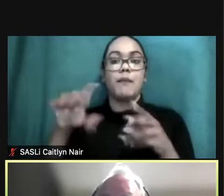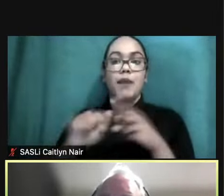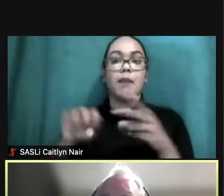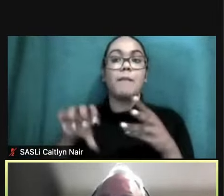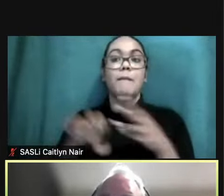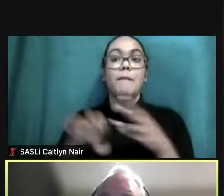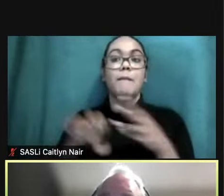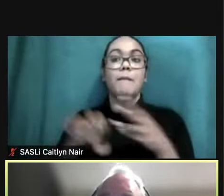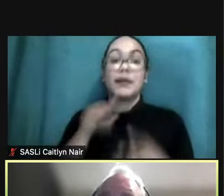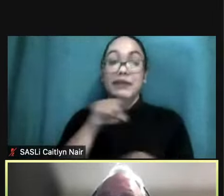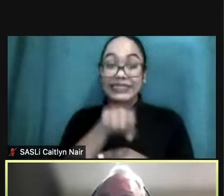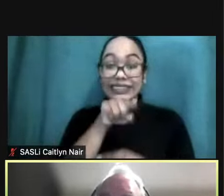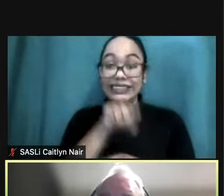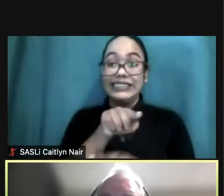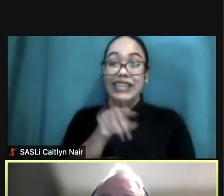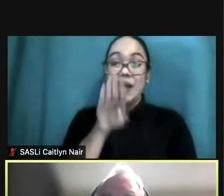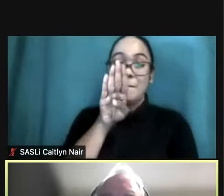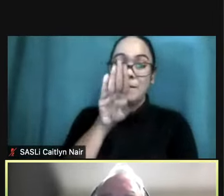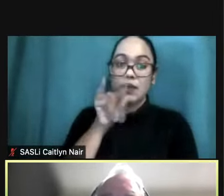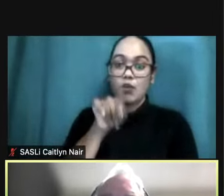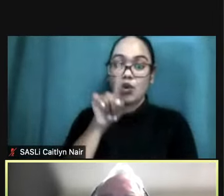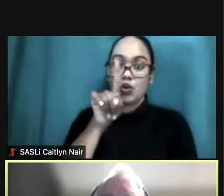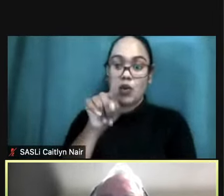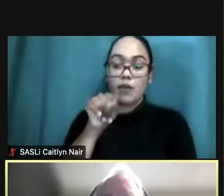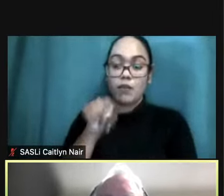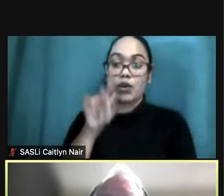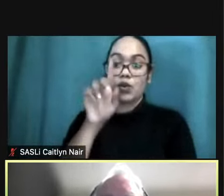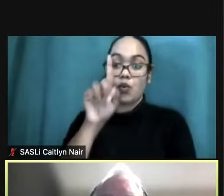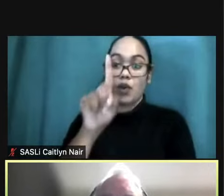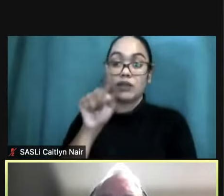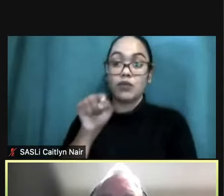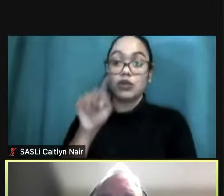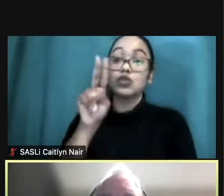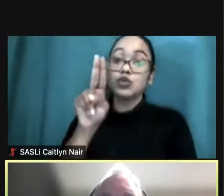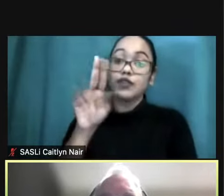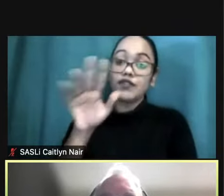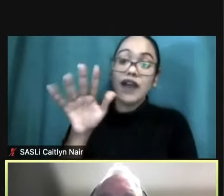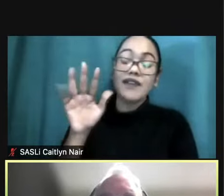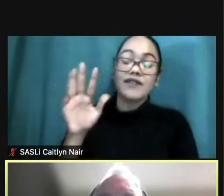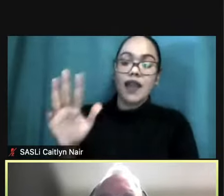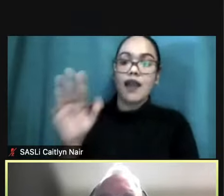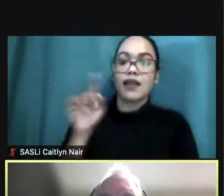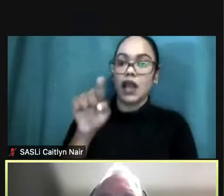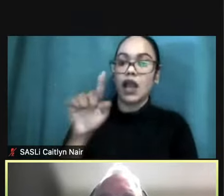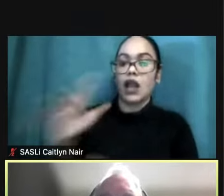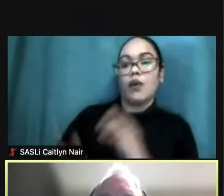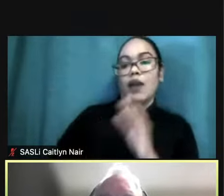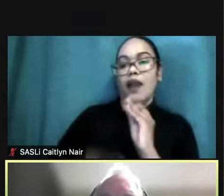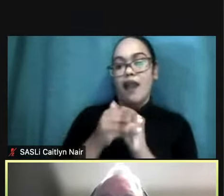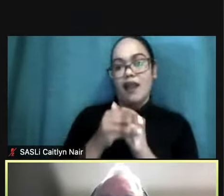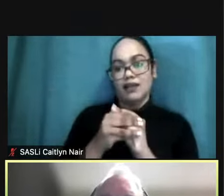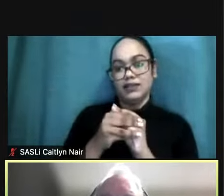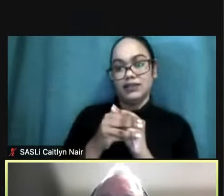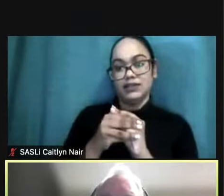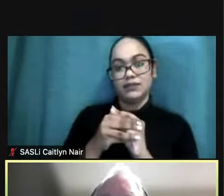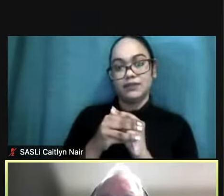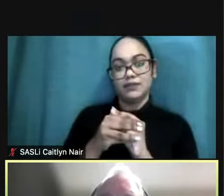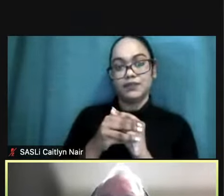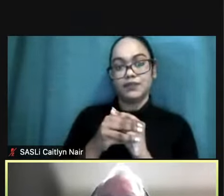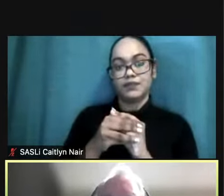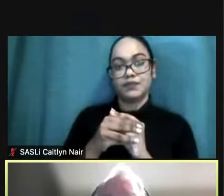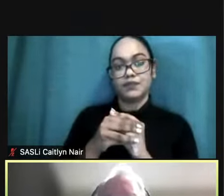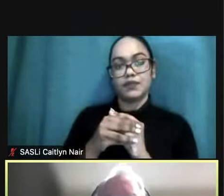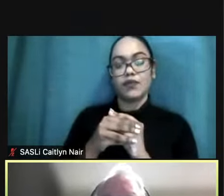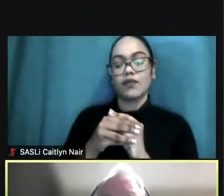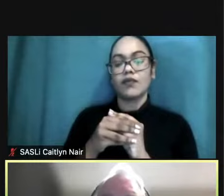of this variant on the PCR assays. And as we say, the mutation profile gives